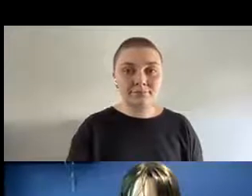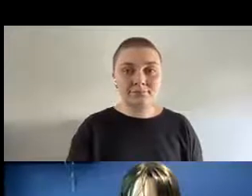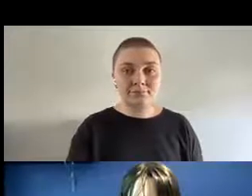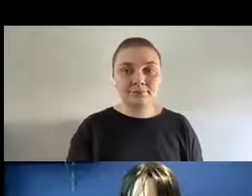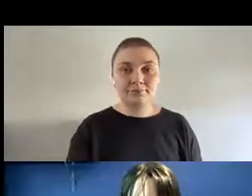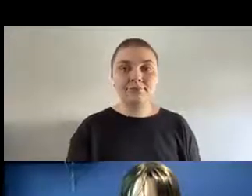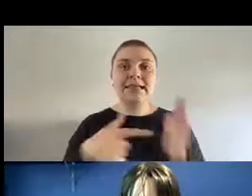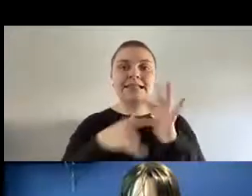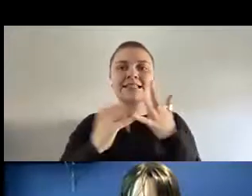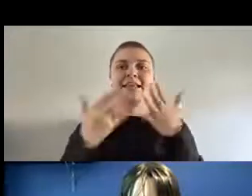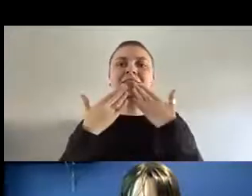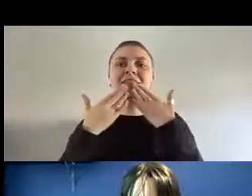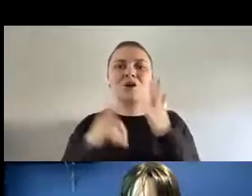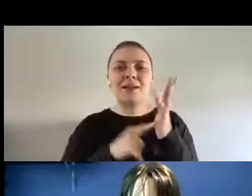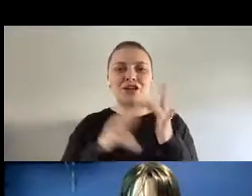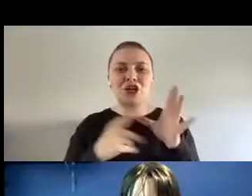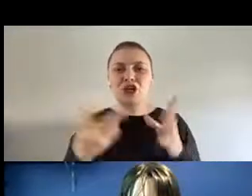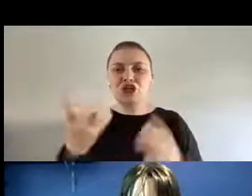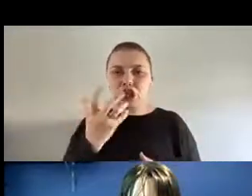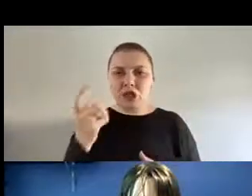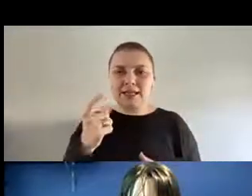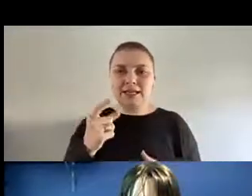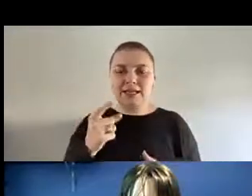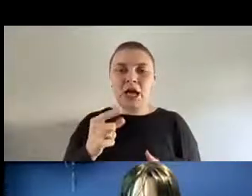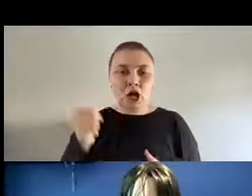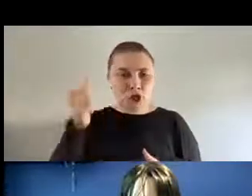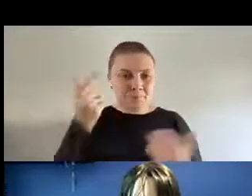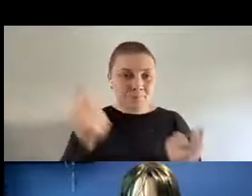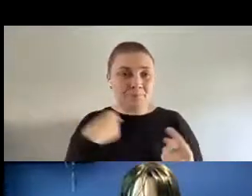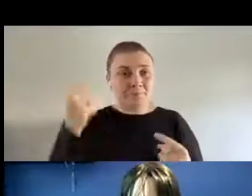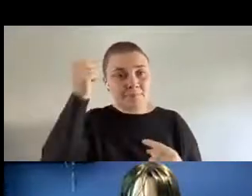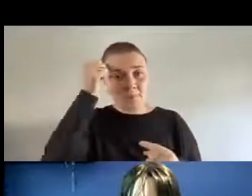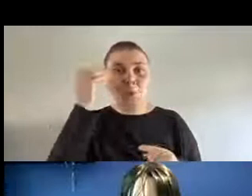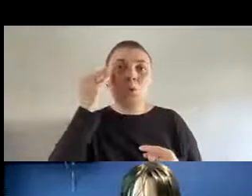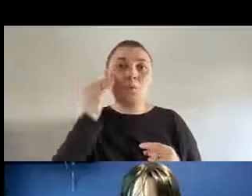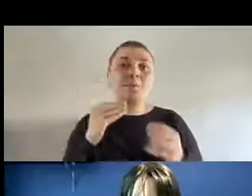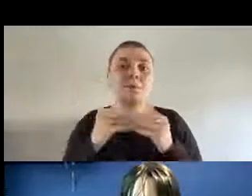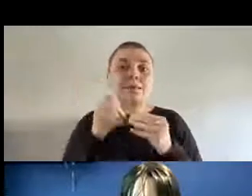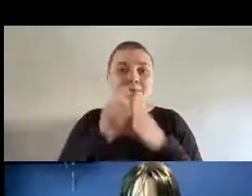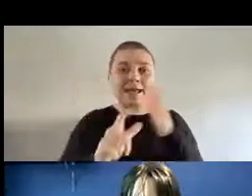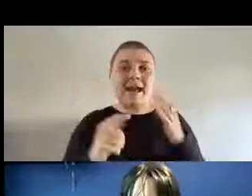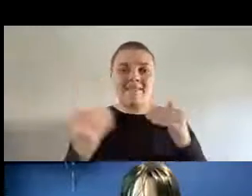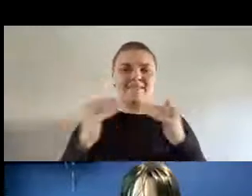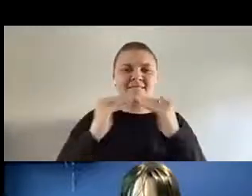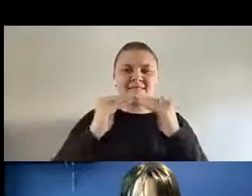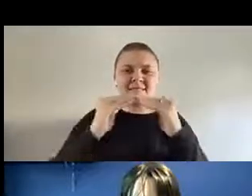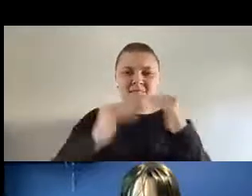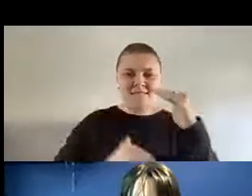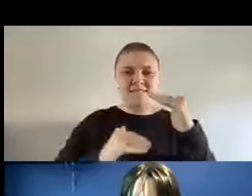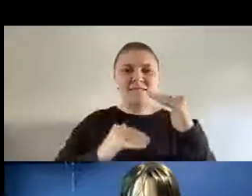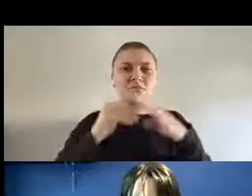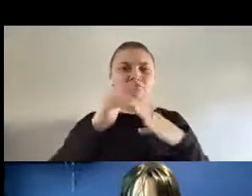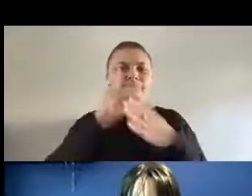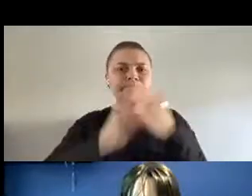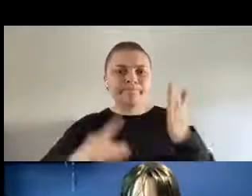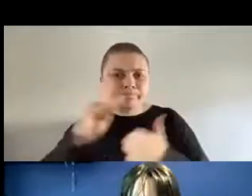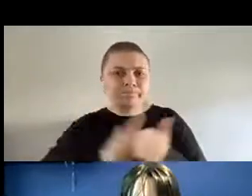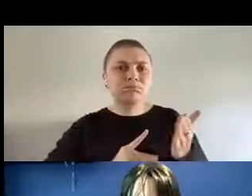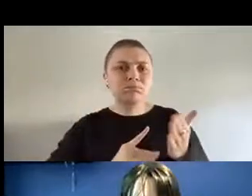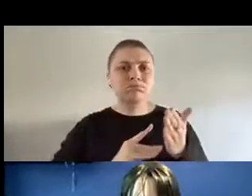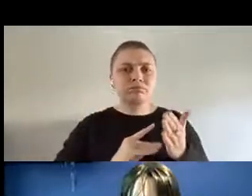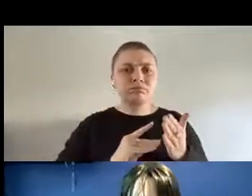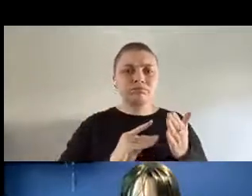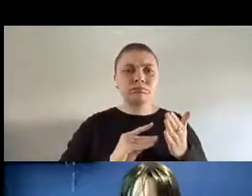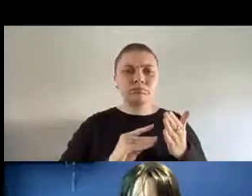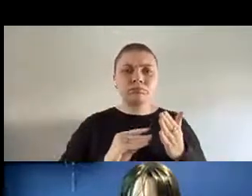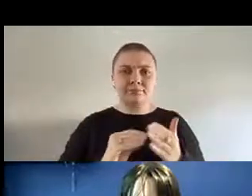Thanks, Leah. So we know that women with disabilities experience inequality and discrimination at the intersection of disability